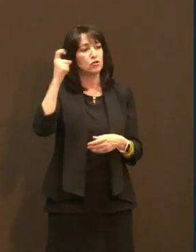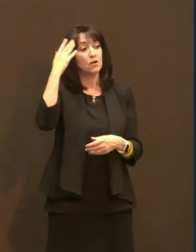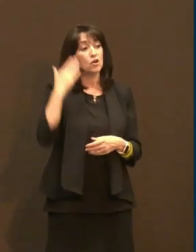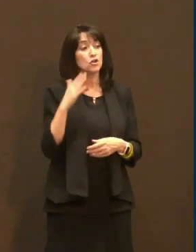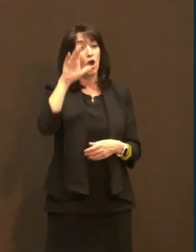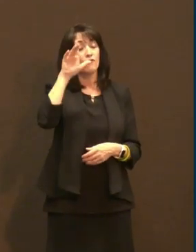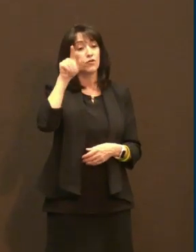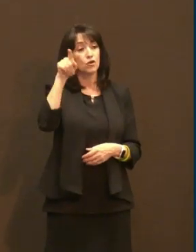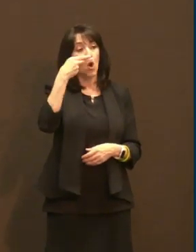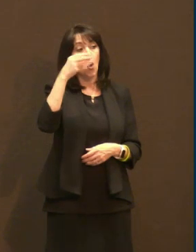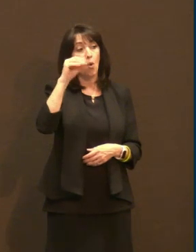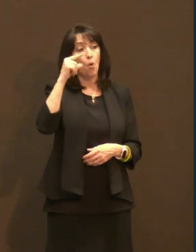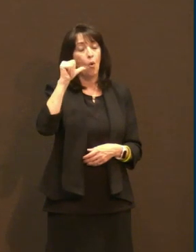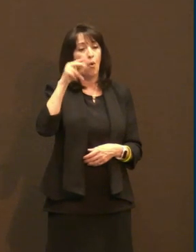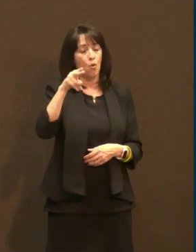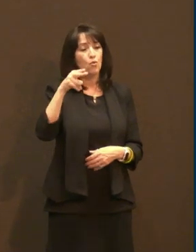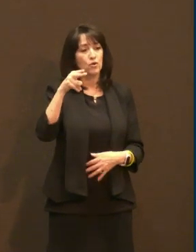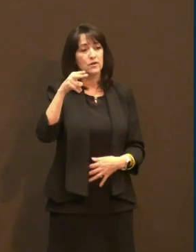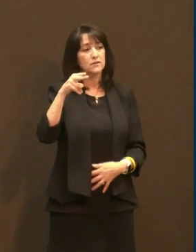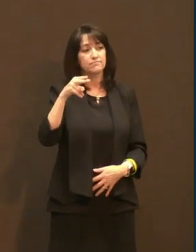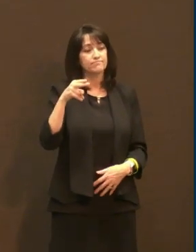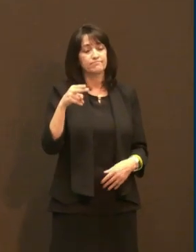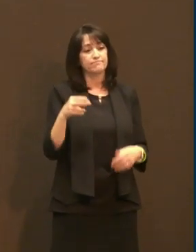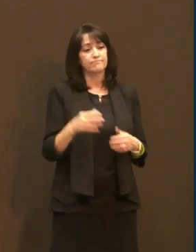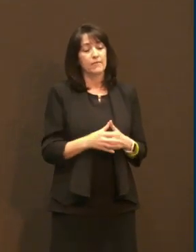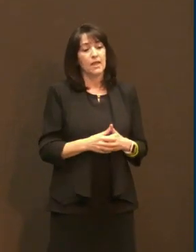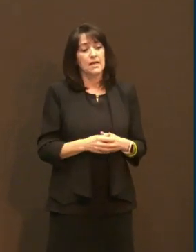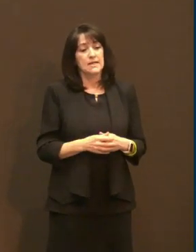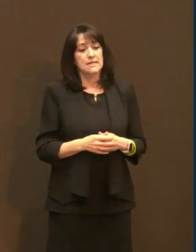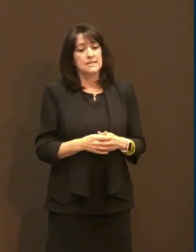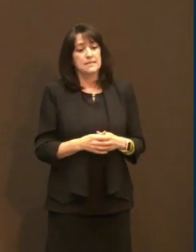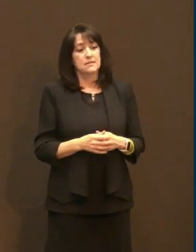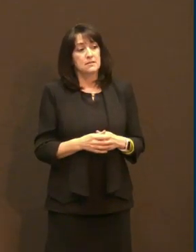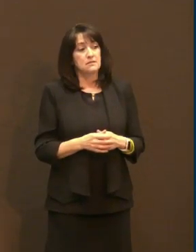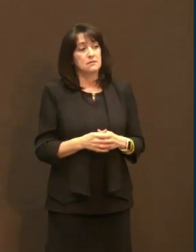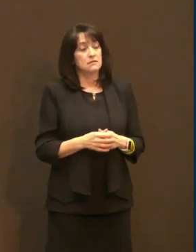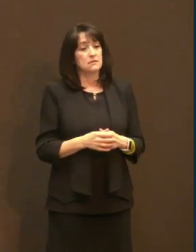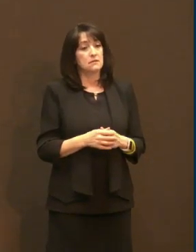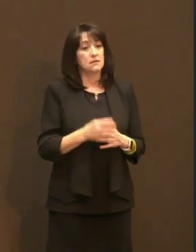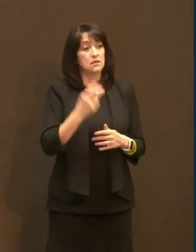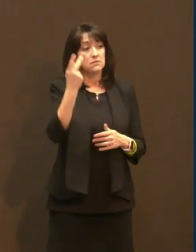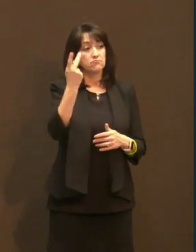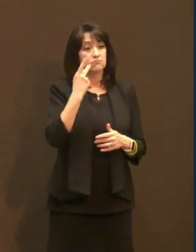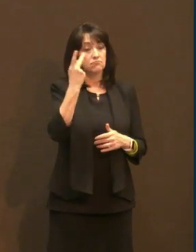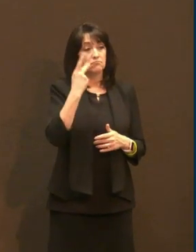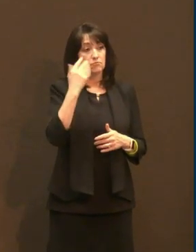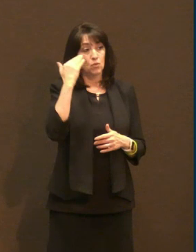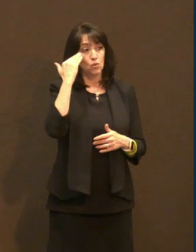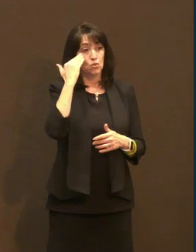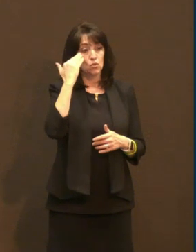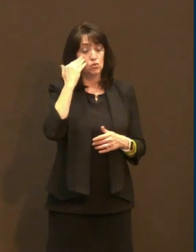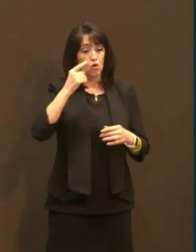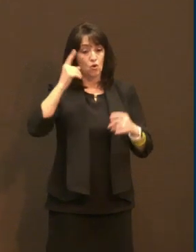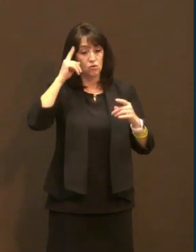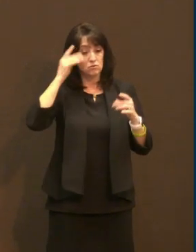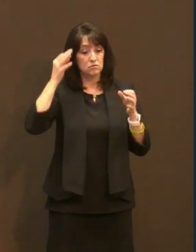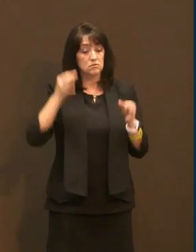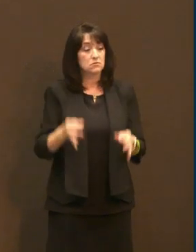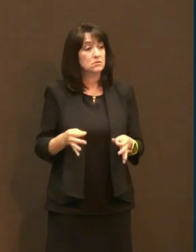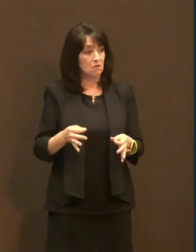there we were not coordinating with, obviously, but I did get a letter today from